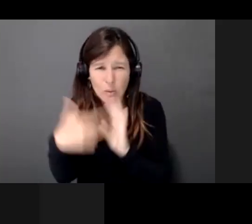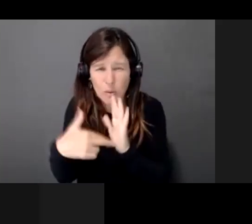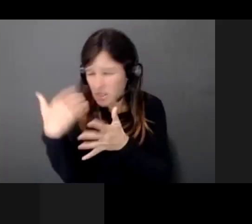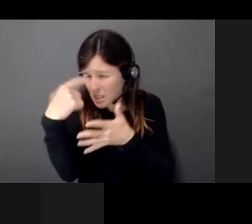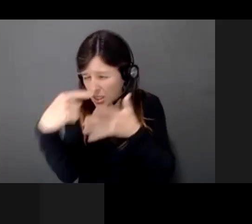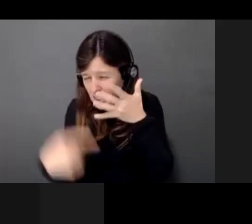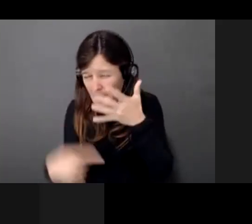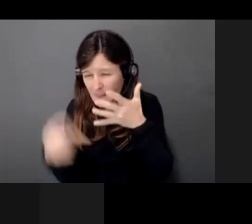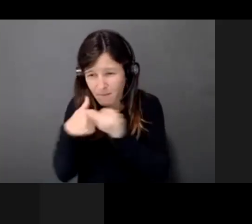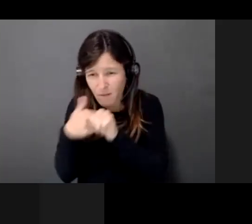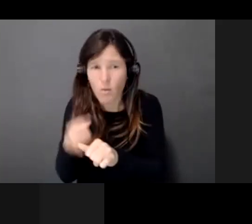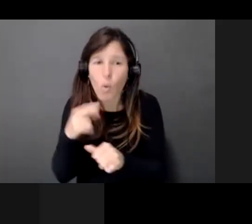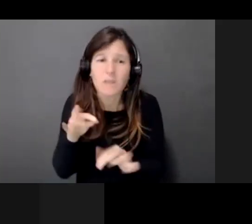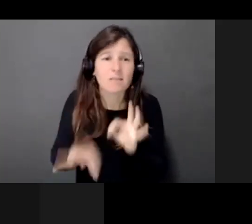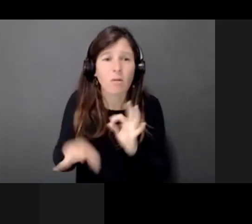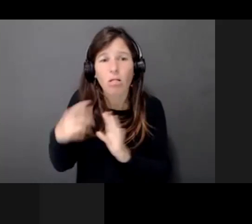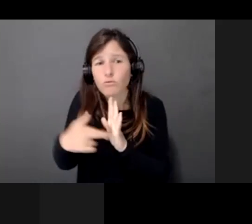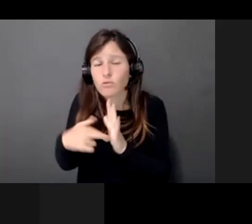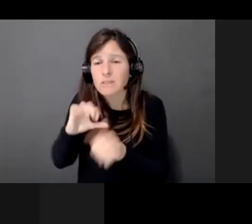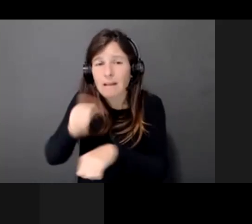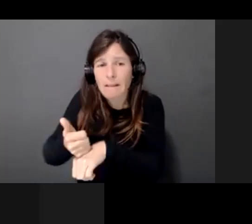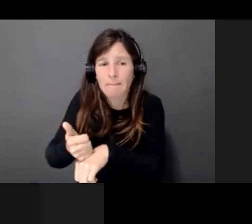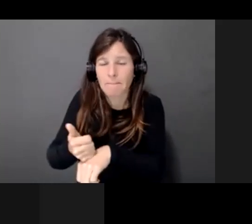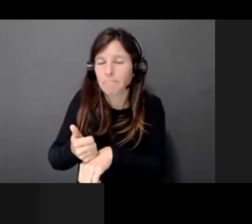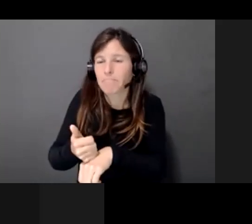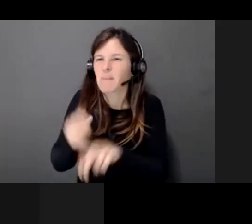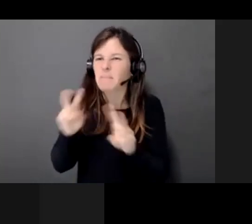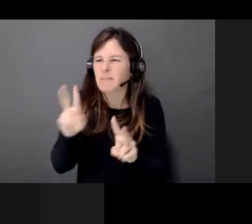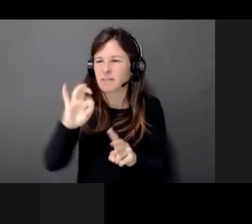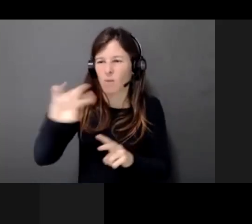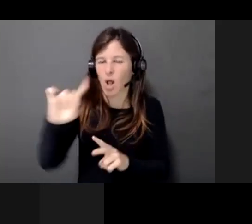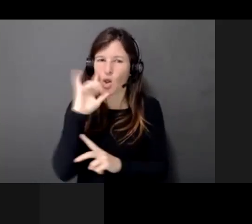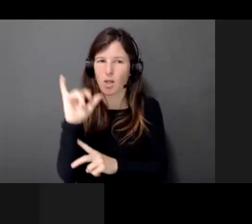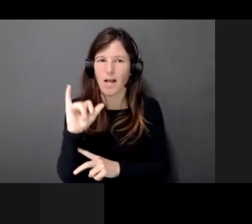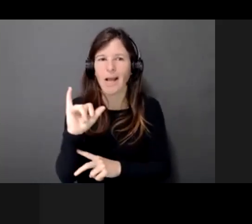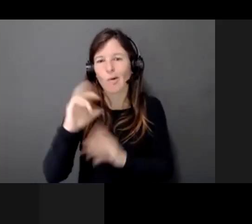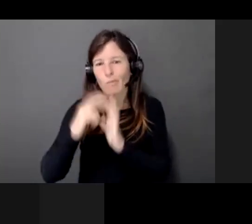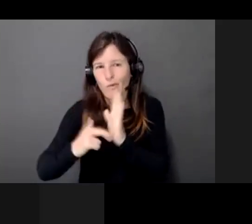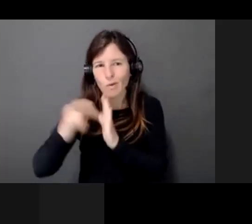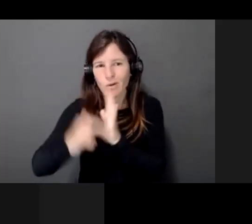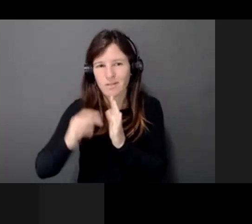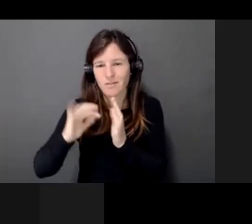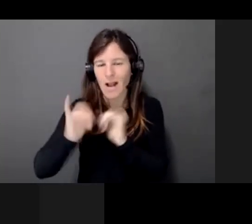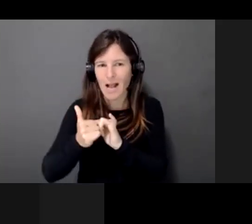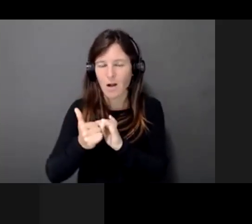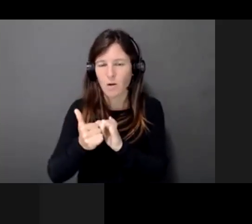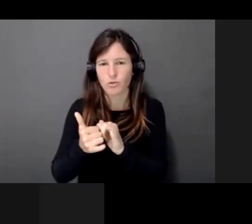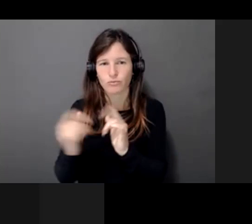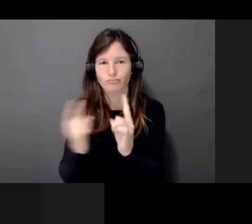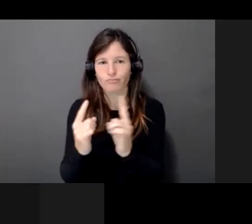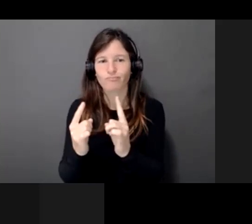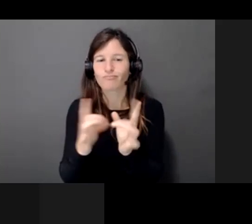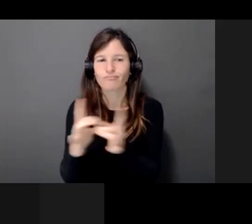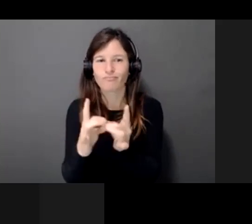but we're, as the Crown Prosecution Service, we're able to liaise with defense counsel and come up with a good solution to deal with